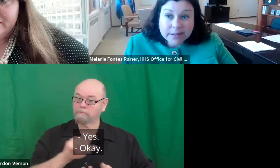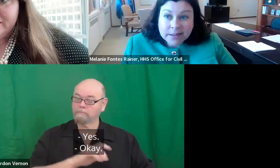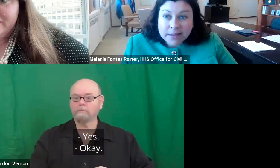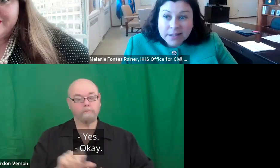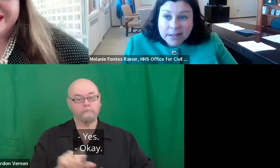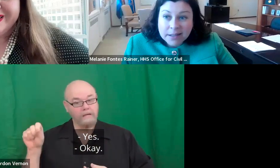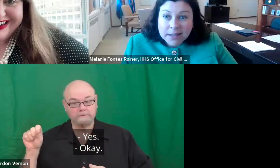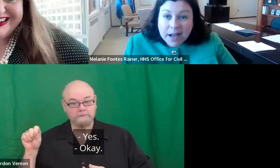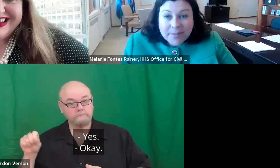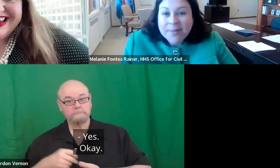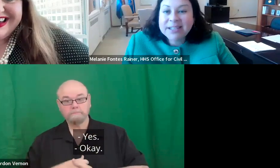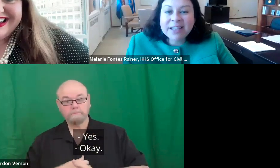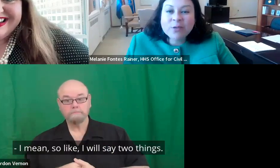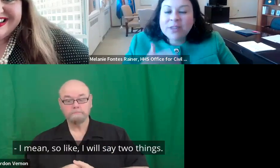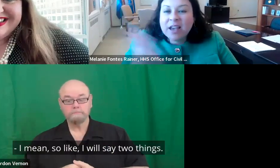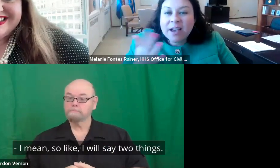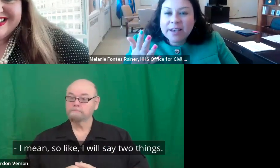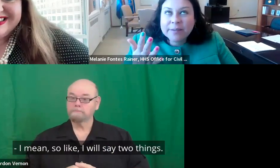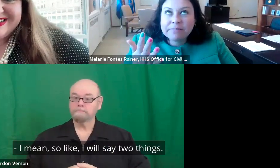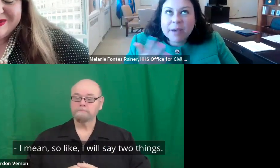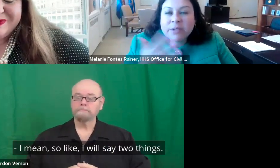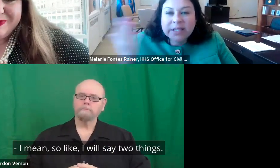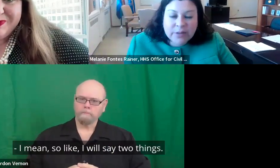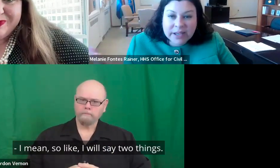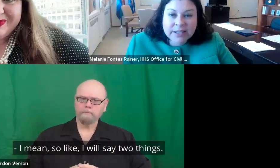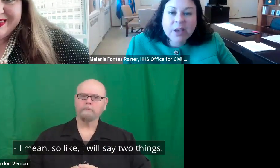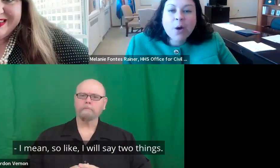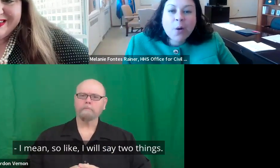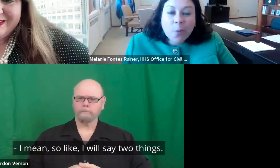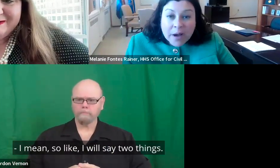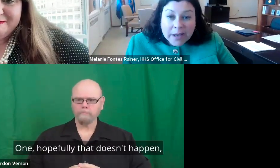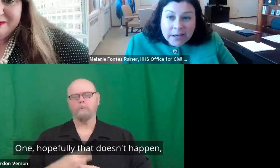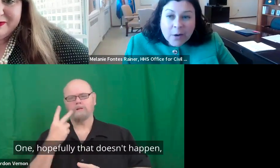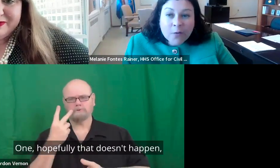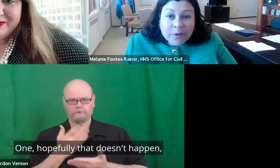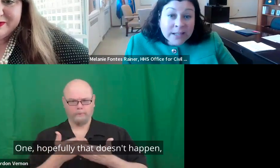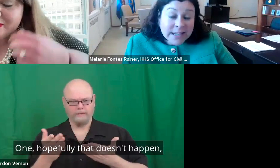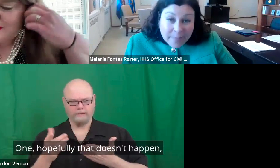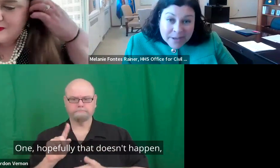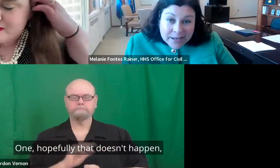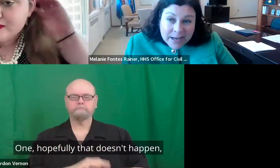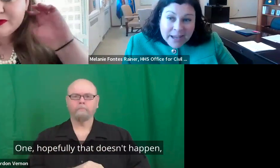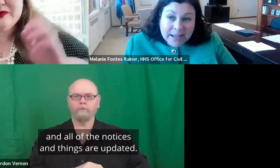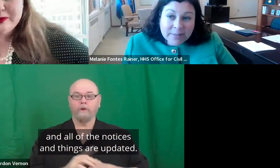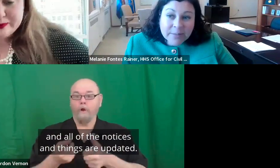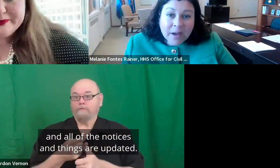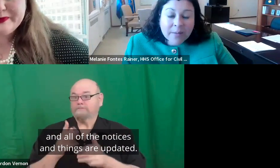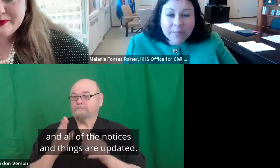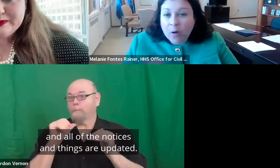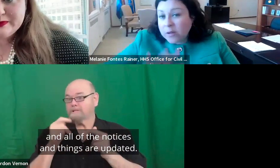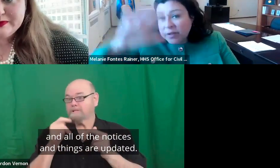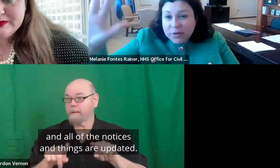Yes. Okay. I mean, so like, I will say two things. One, hopefully that doesn't happen